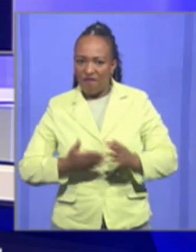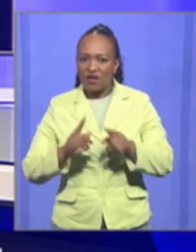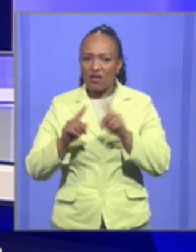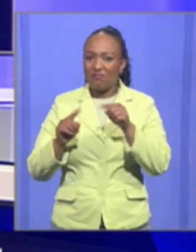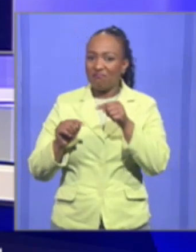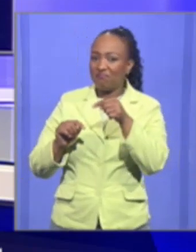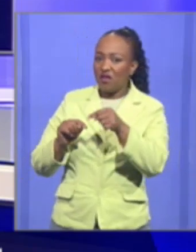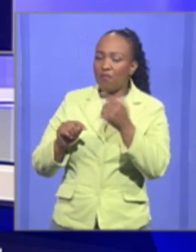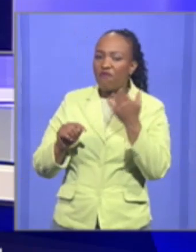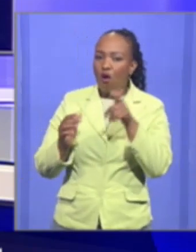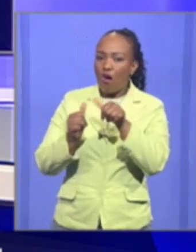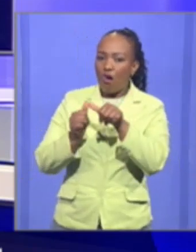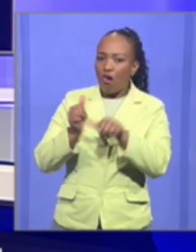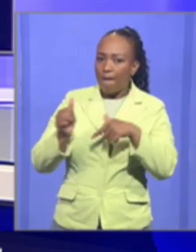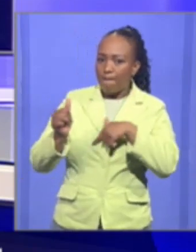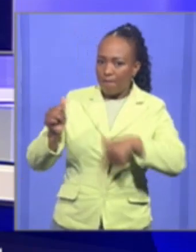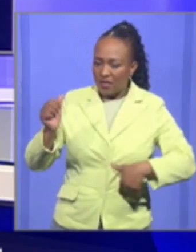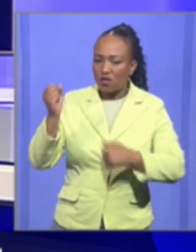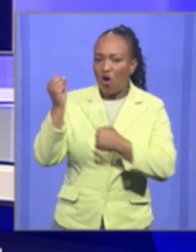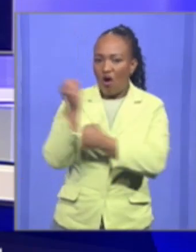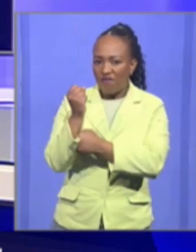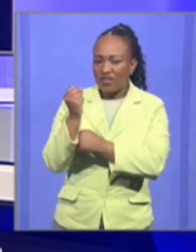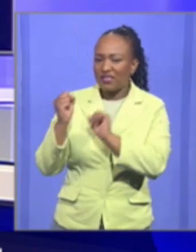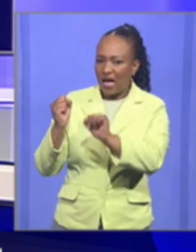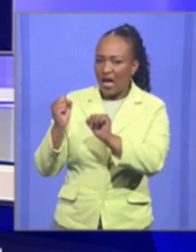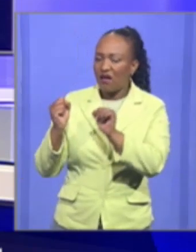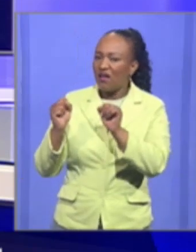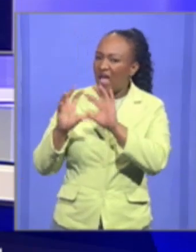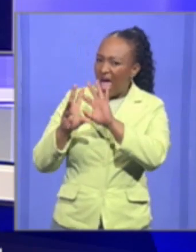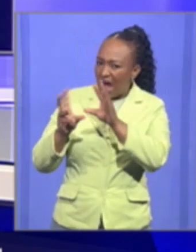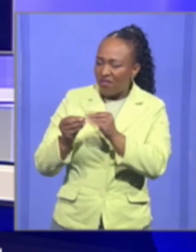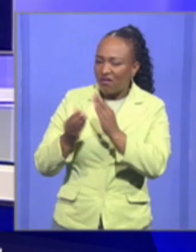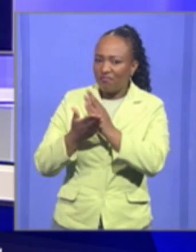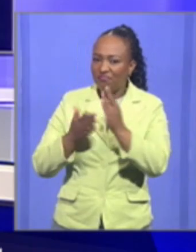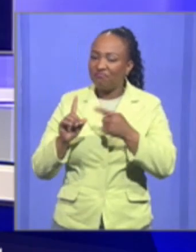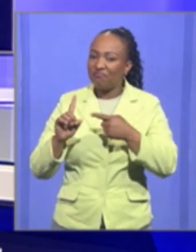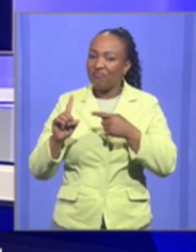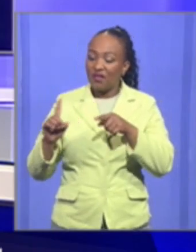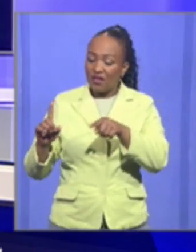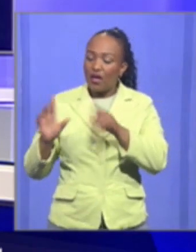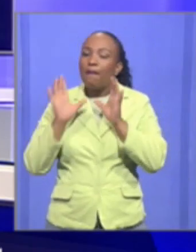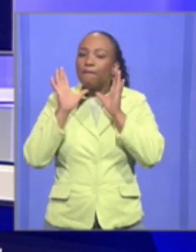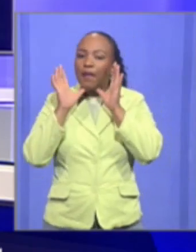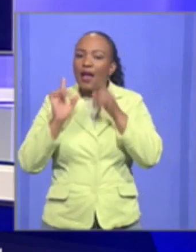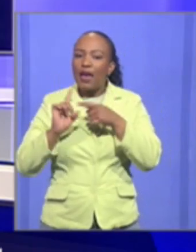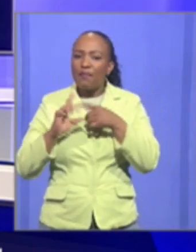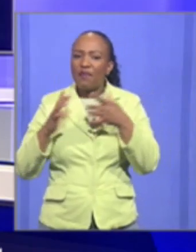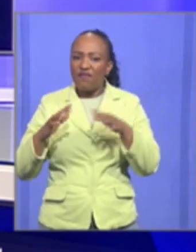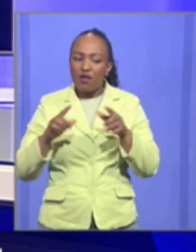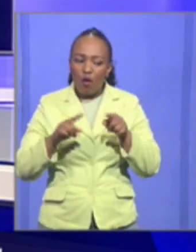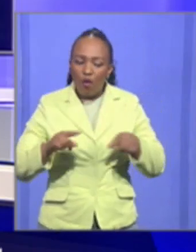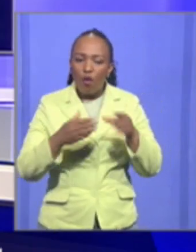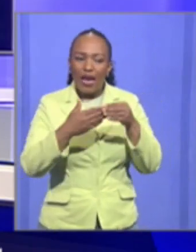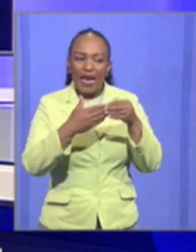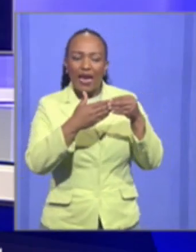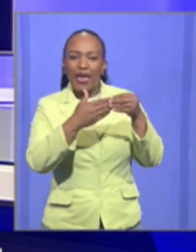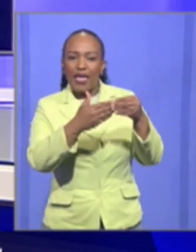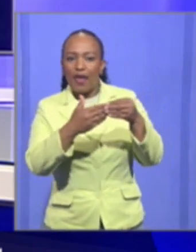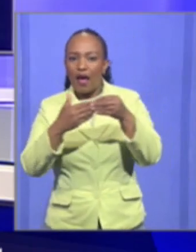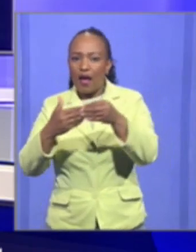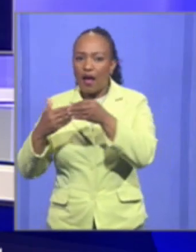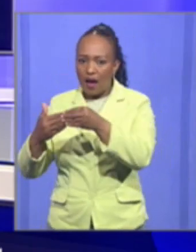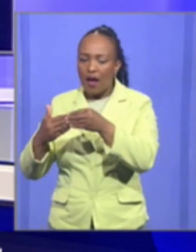motlatša presidente wa mokgatlo. Malema o hlasetše ka bogale baetapele ba EFF bao ba bonagalago ba homotše